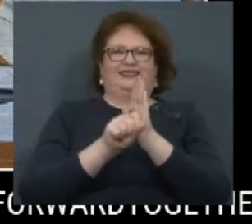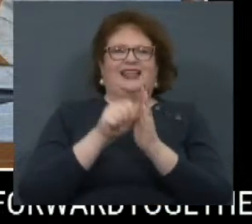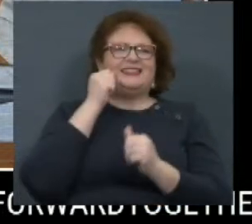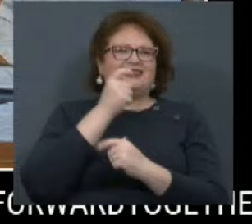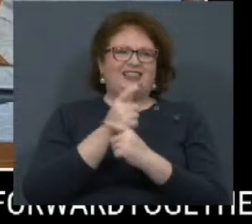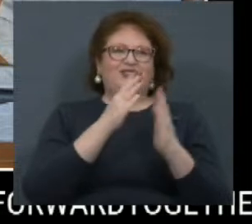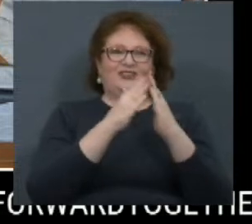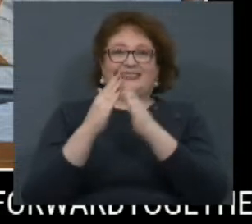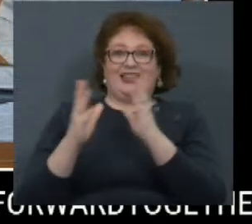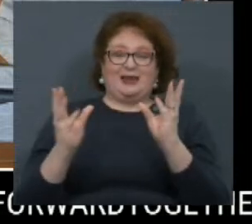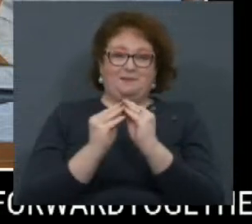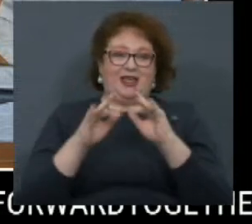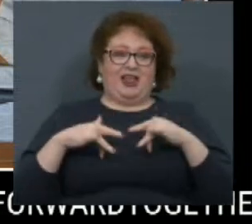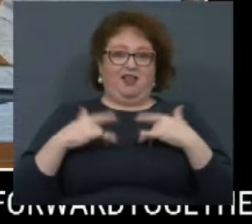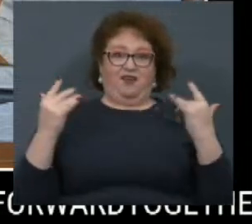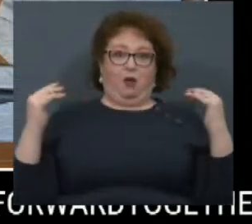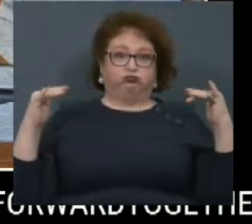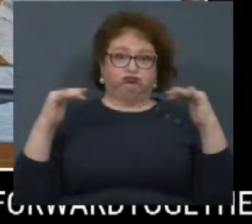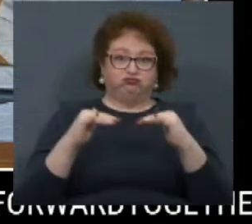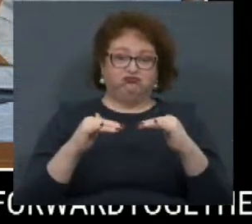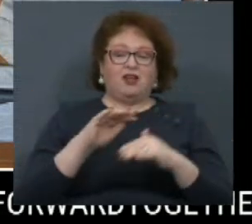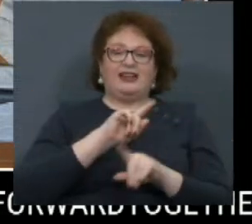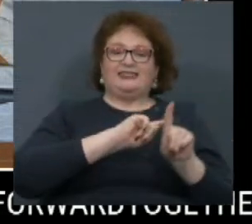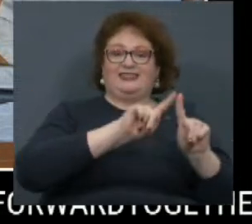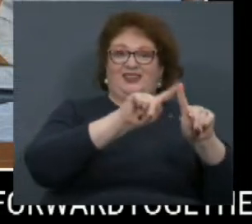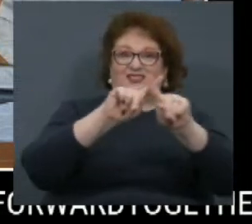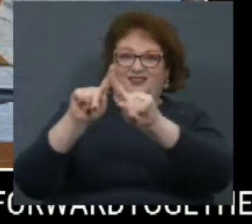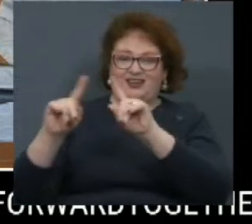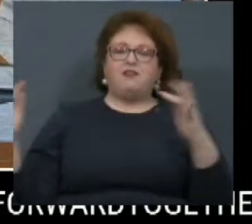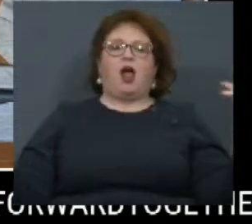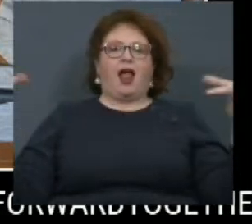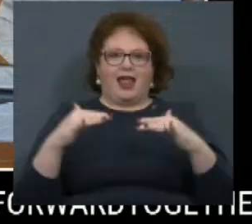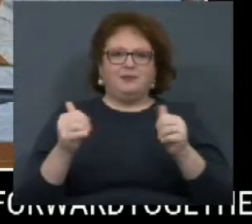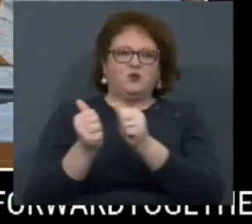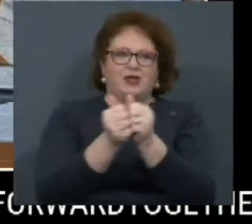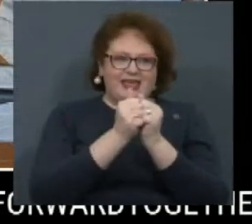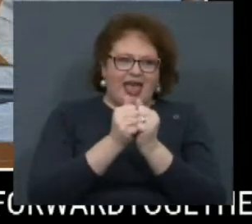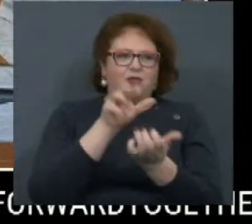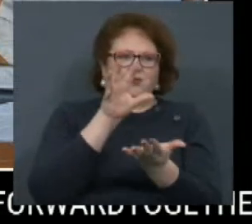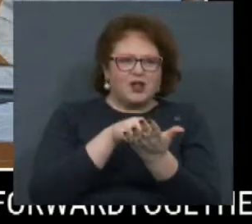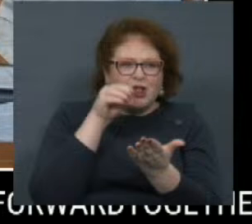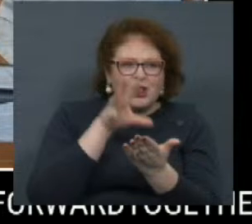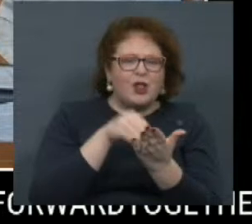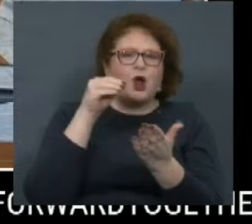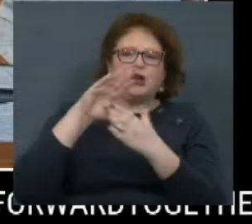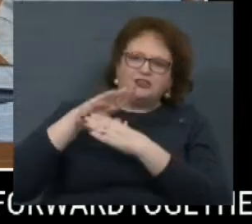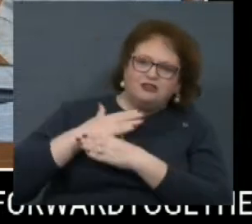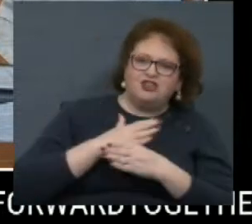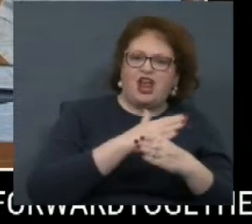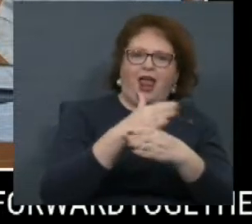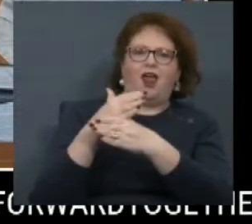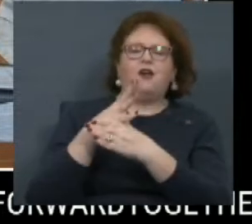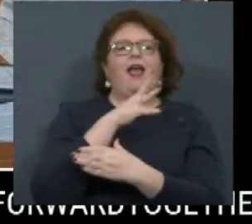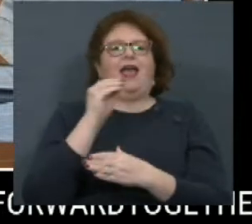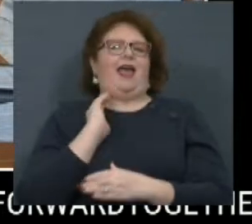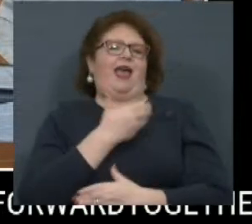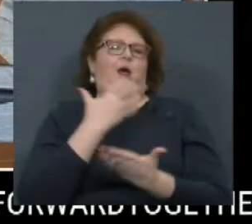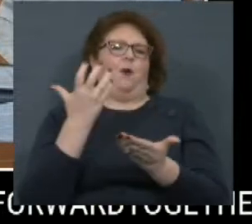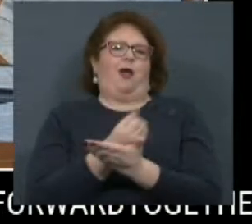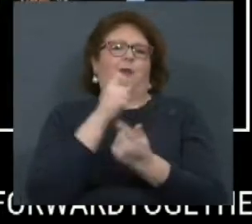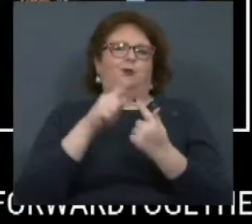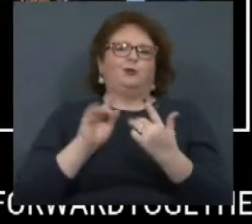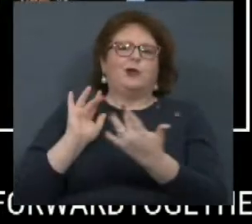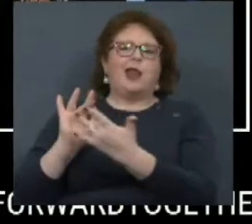where all the other sister cities came together. It was a day of learning, sharing with each other, and also networking.